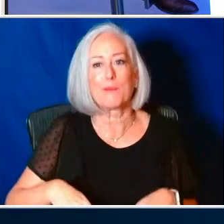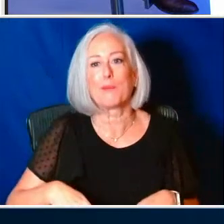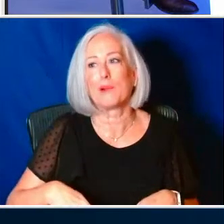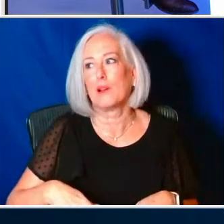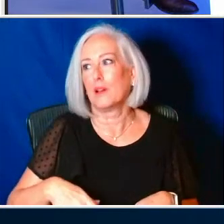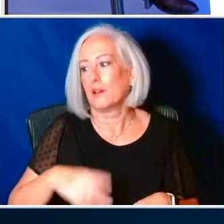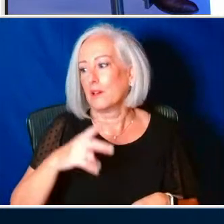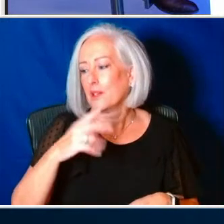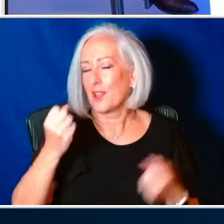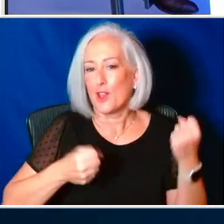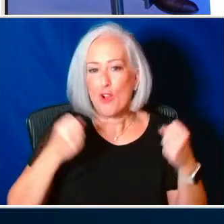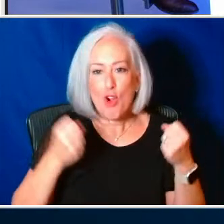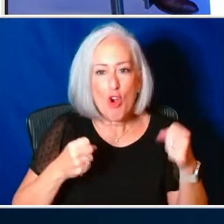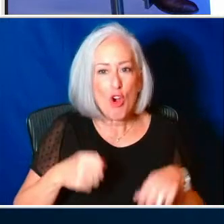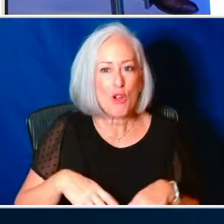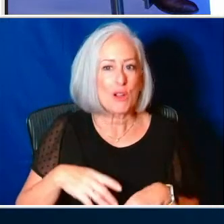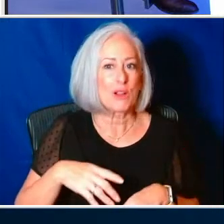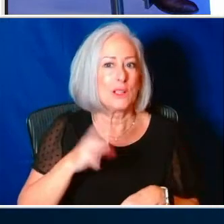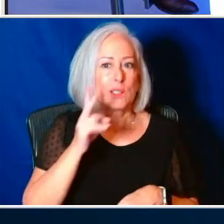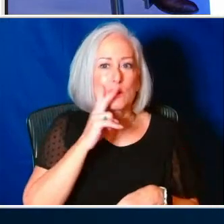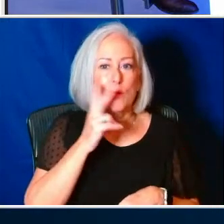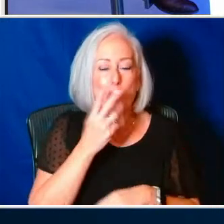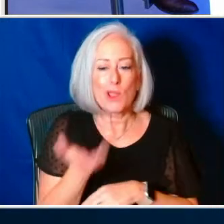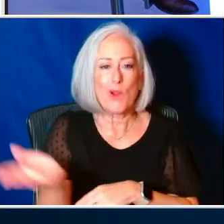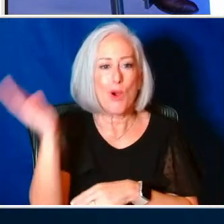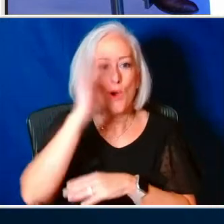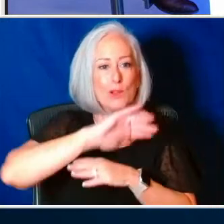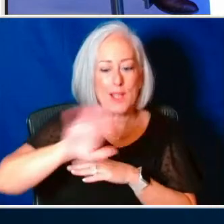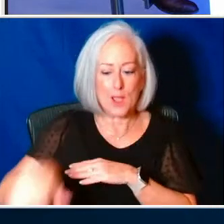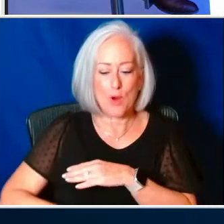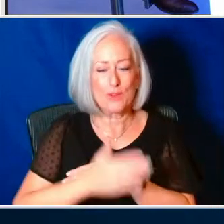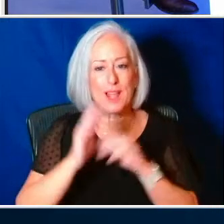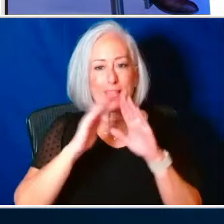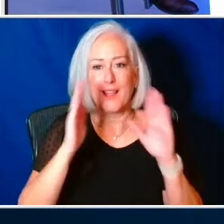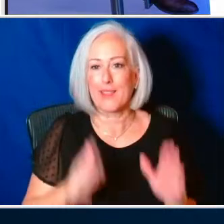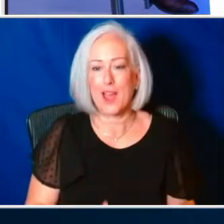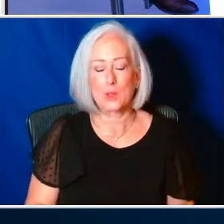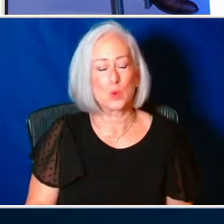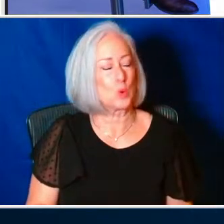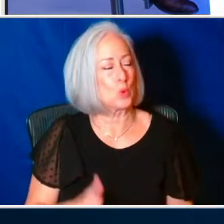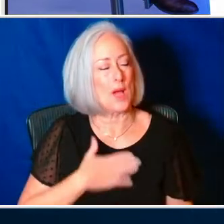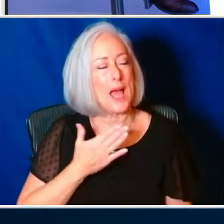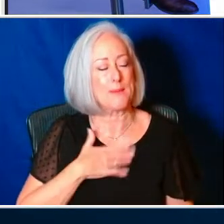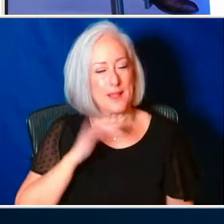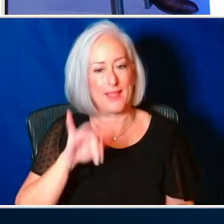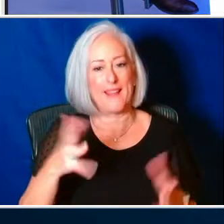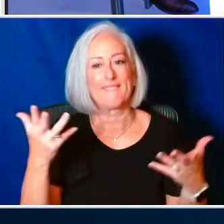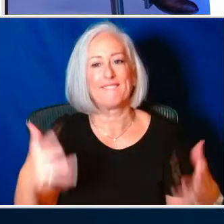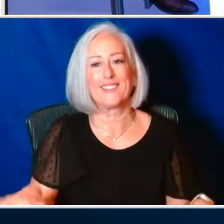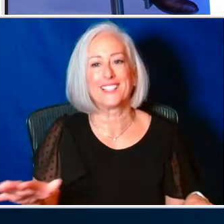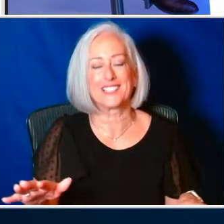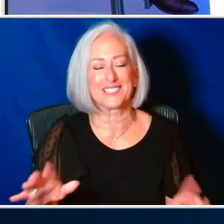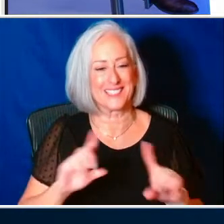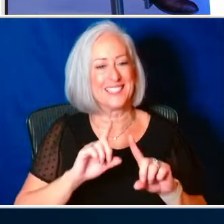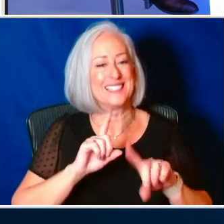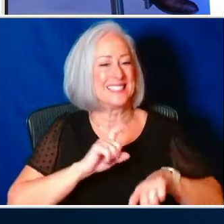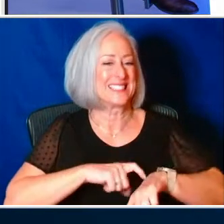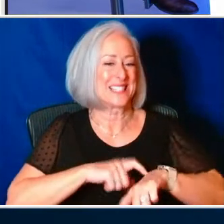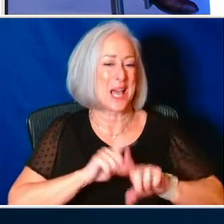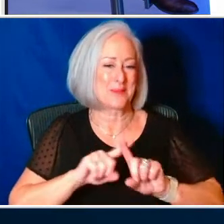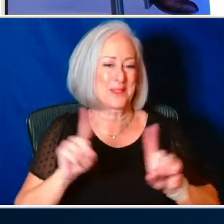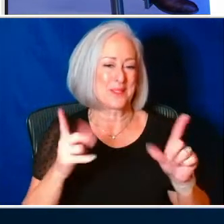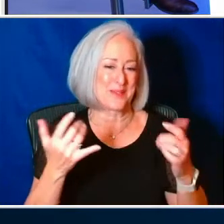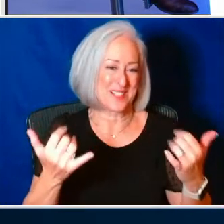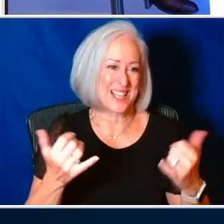was all day, all night. Glad those days are behind me. Yeah, times have changed. So, Dr. Nagy, one